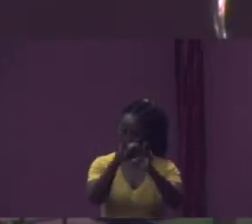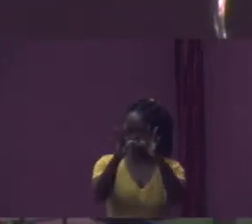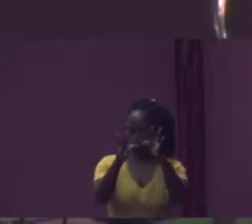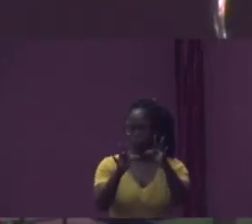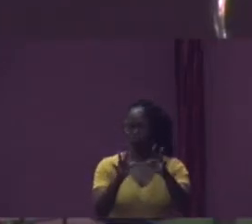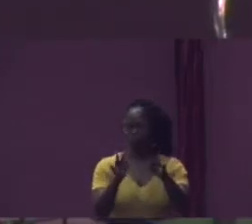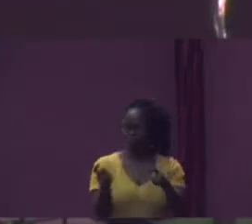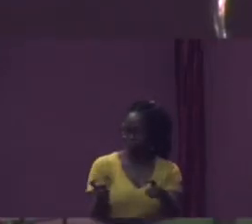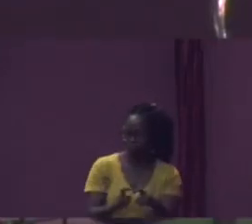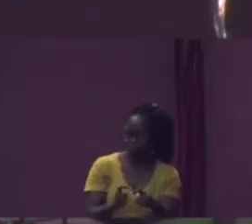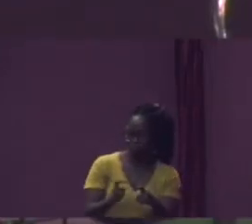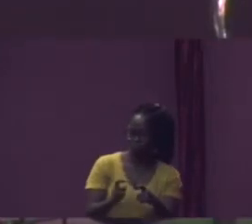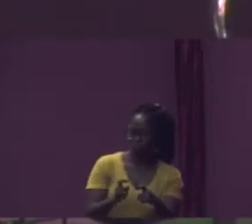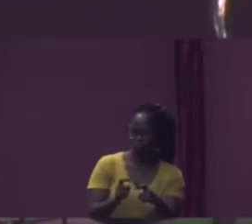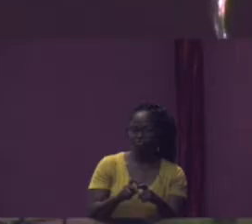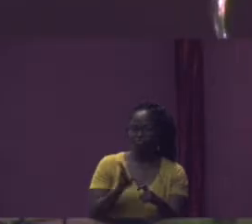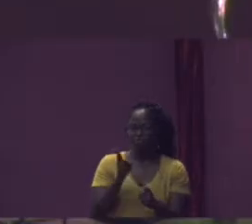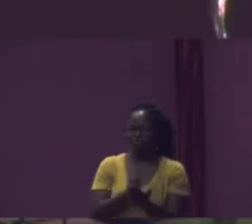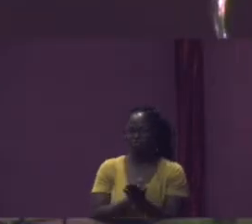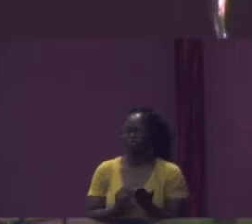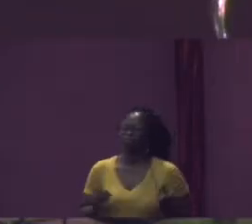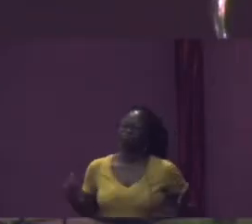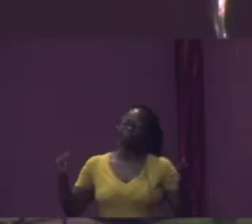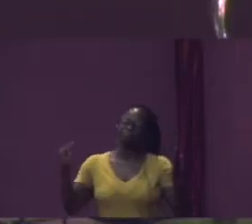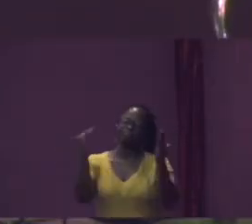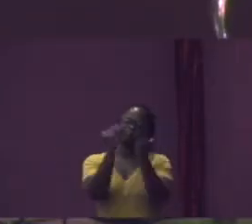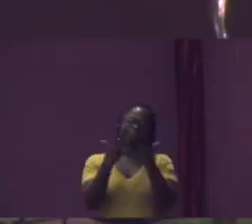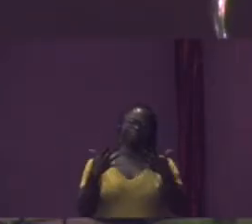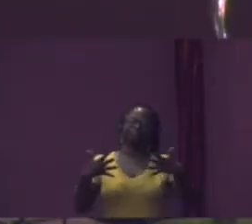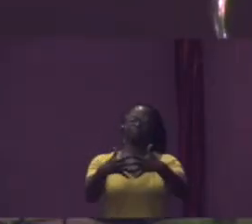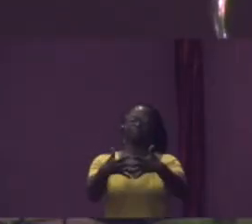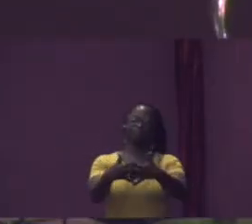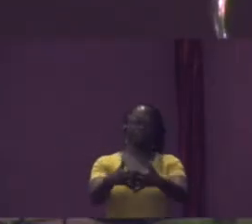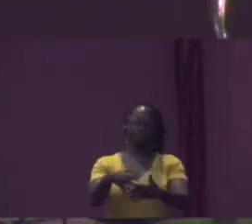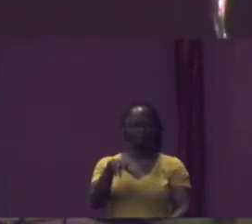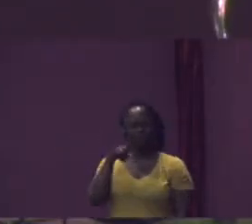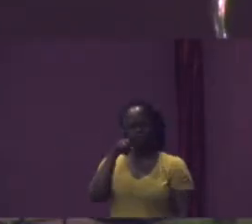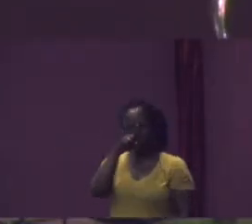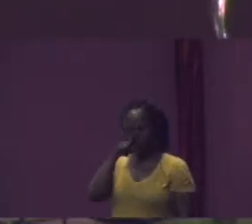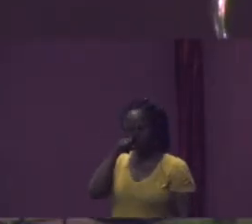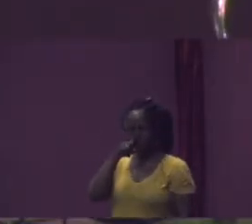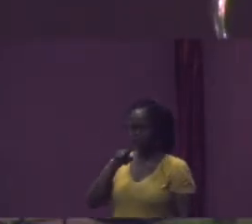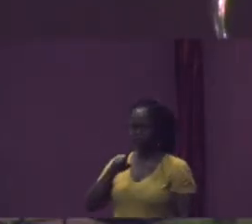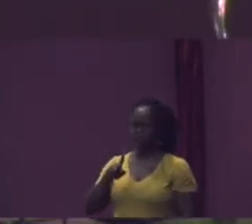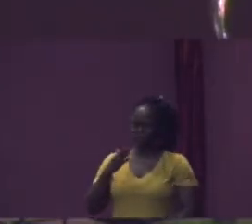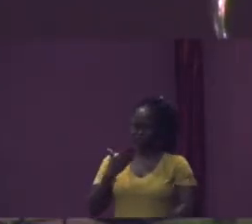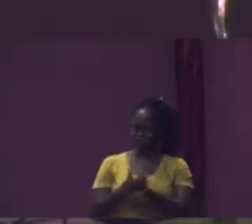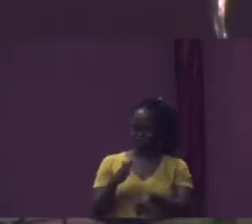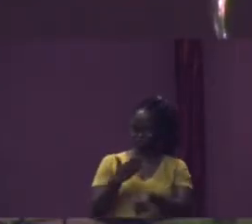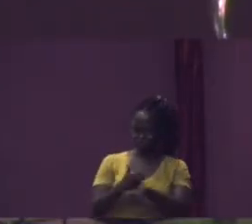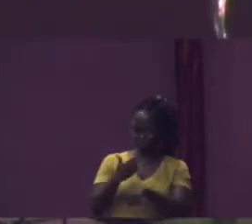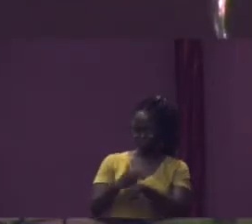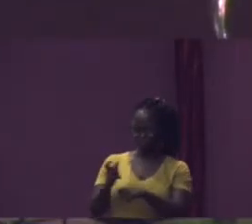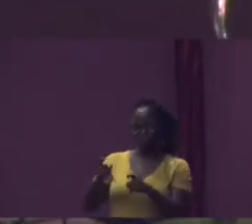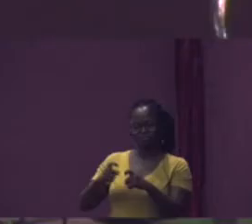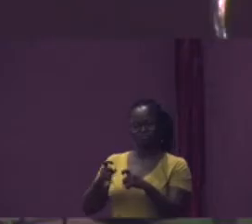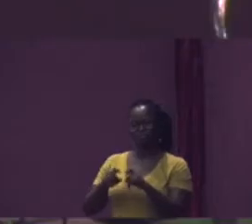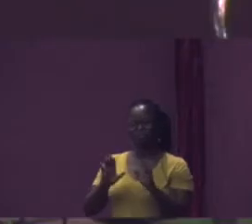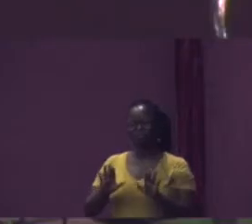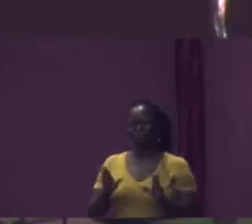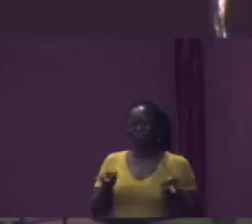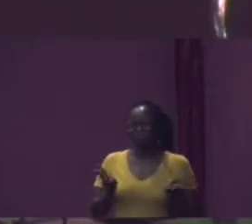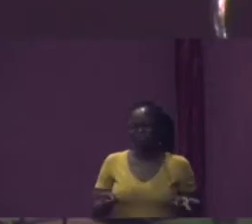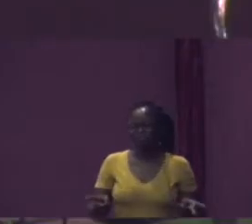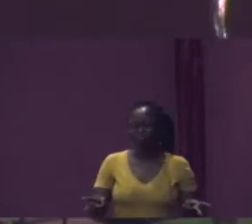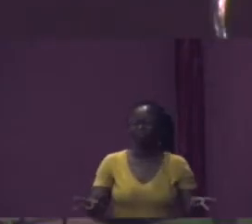which usually increase the complexity and risks of medical practice and inflated costs while becoming a necessity for